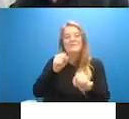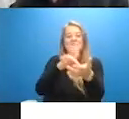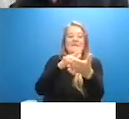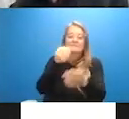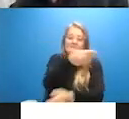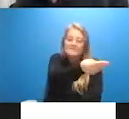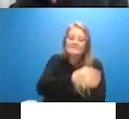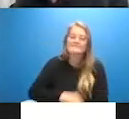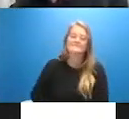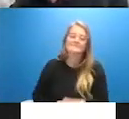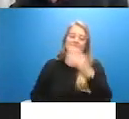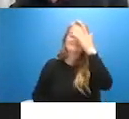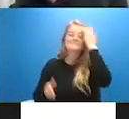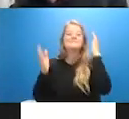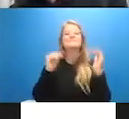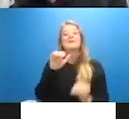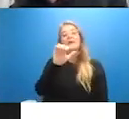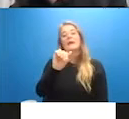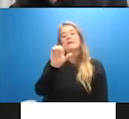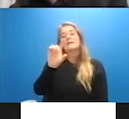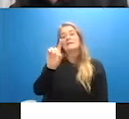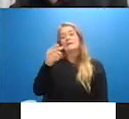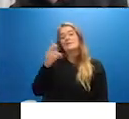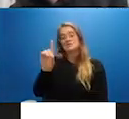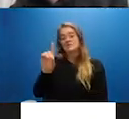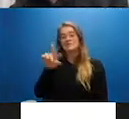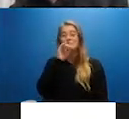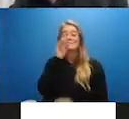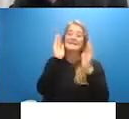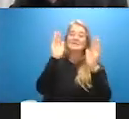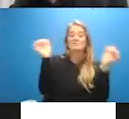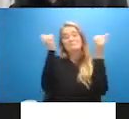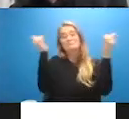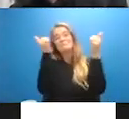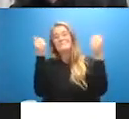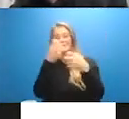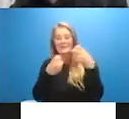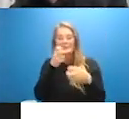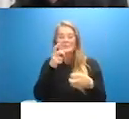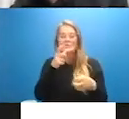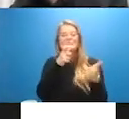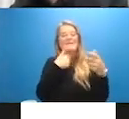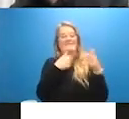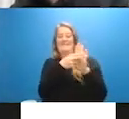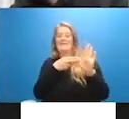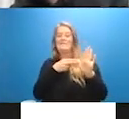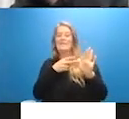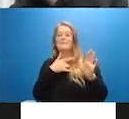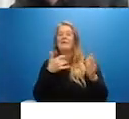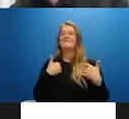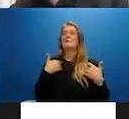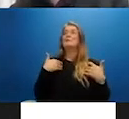Attention deficit hyperactive disorder should probably be called attention surplus disorder, because people who struggle with this so-called label, they have too